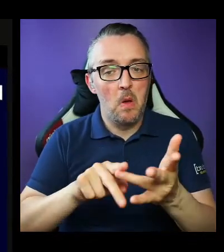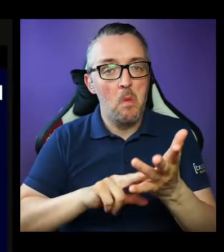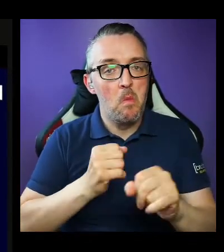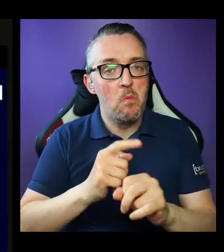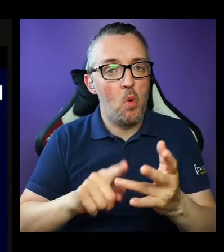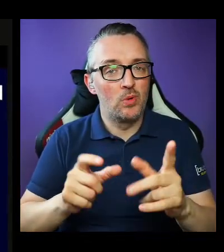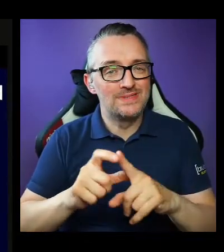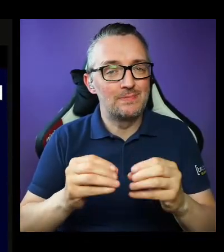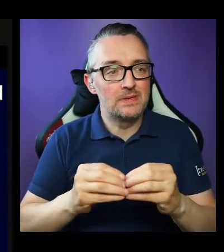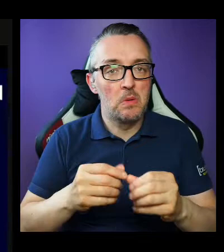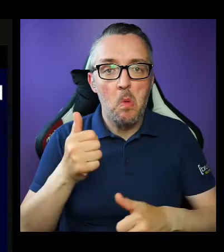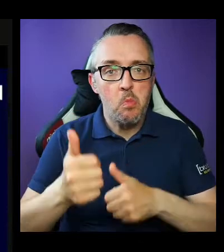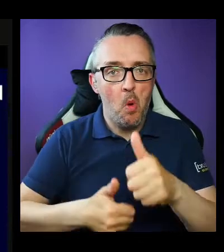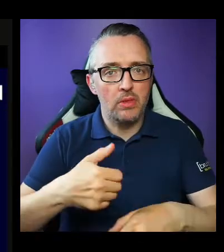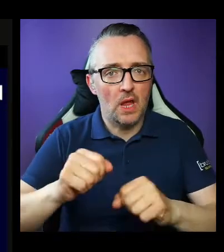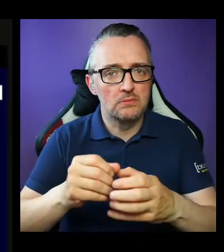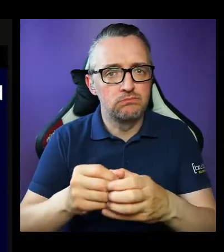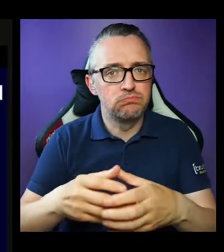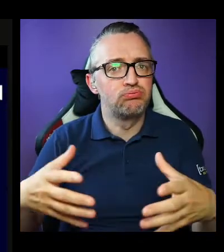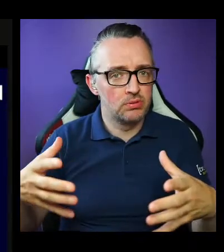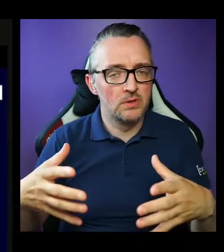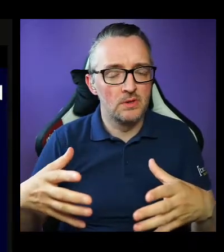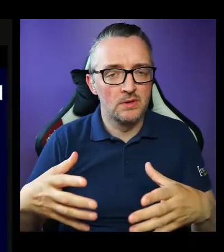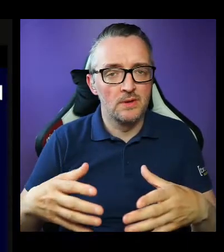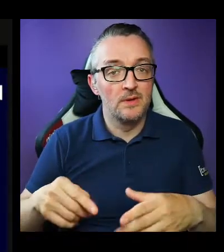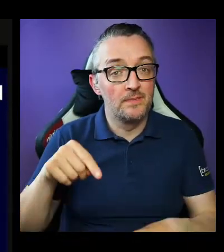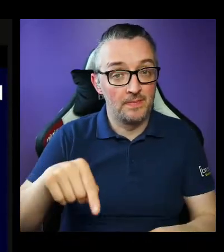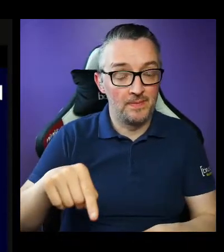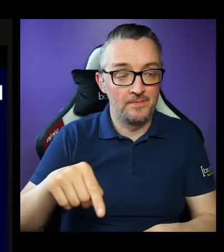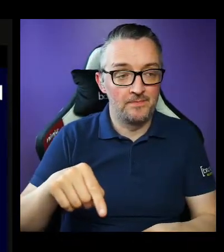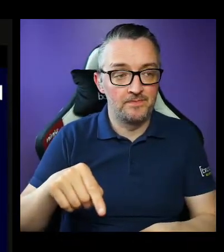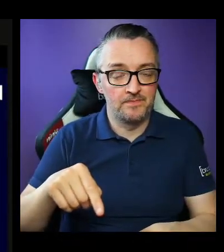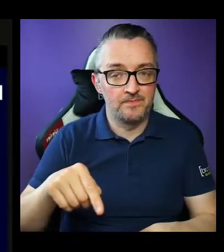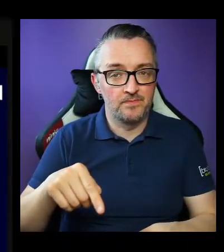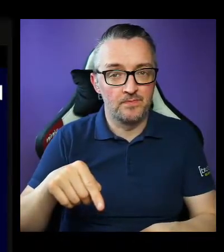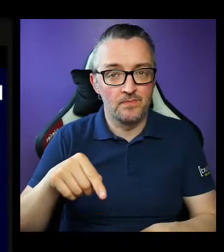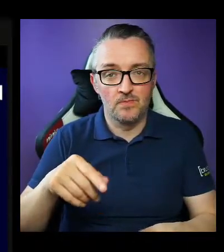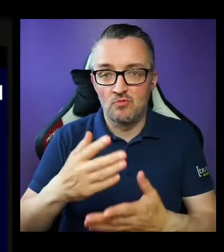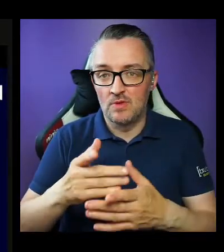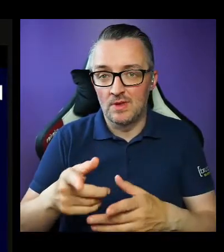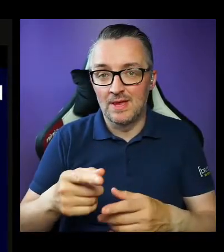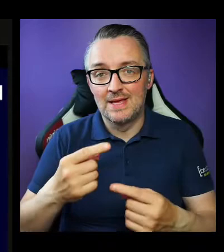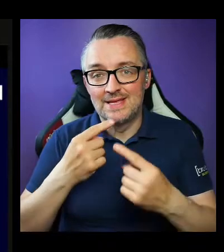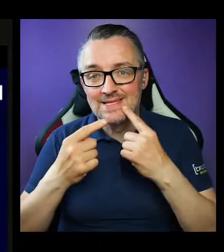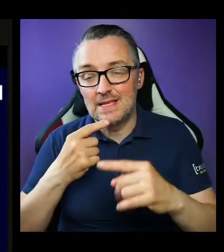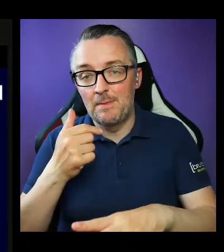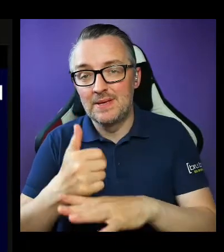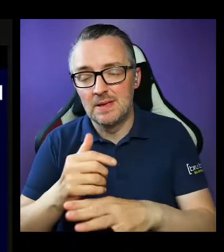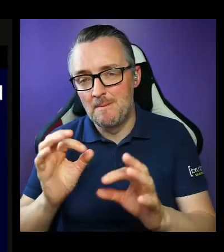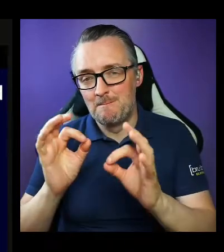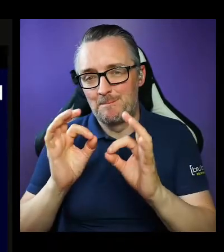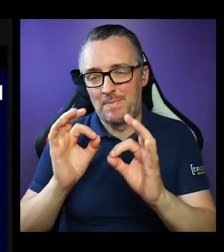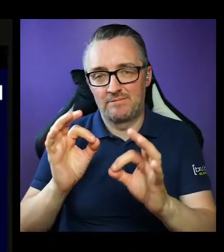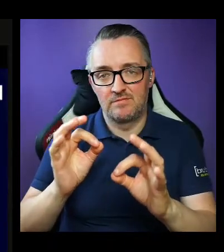popularity and was also the perfect type of database for our